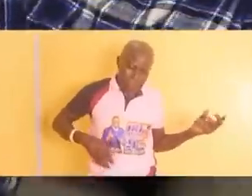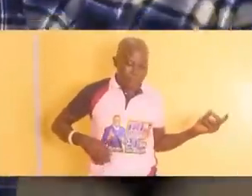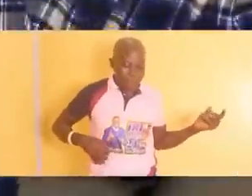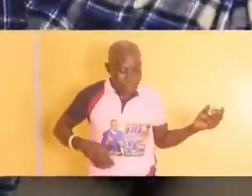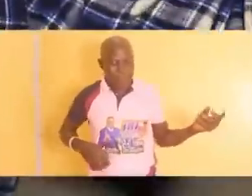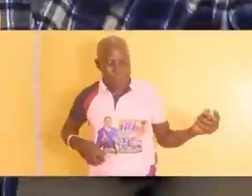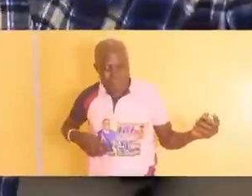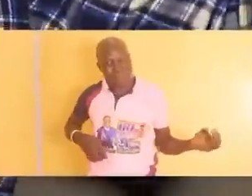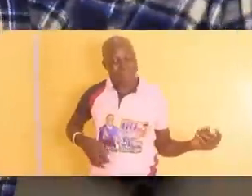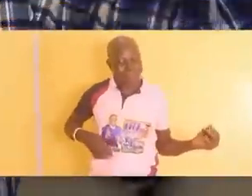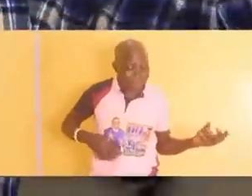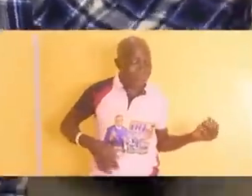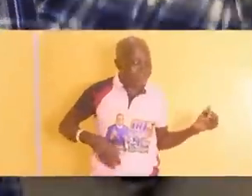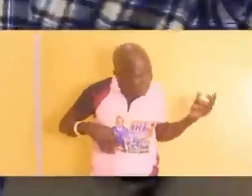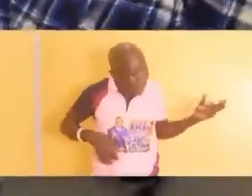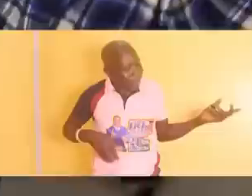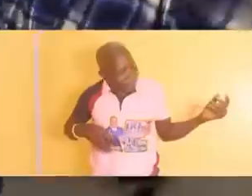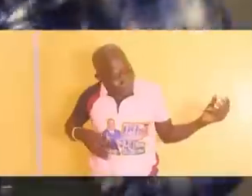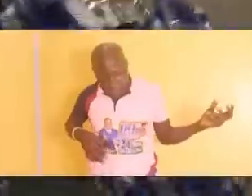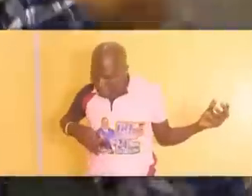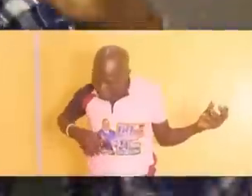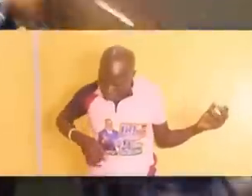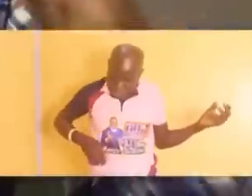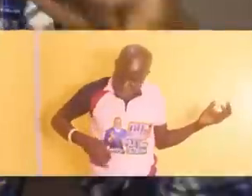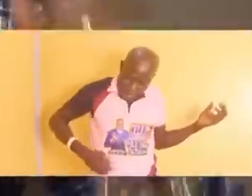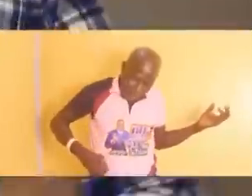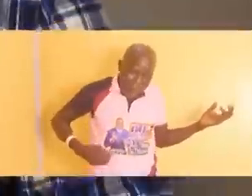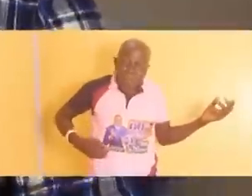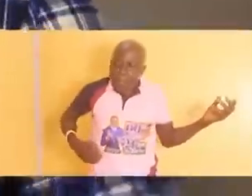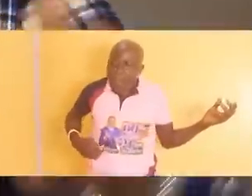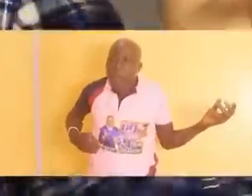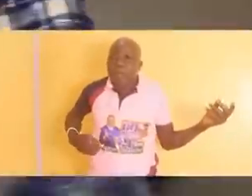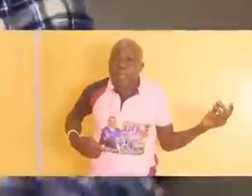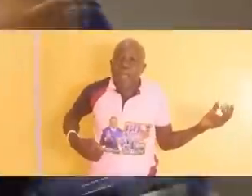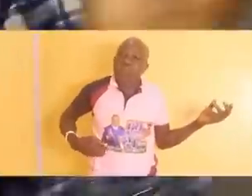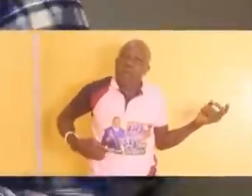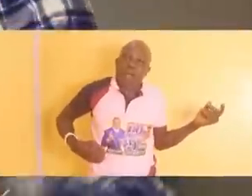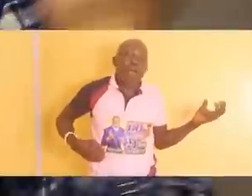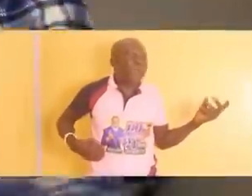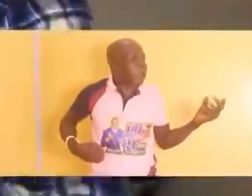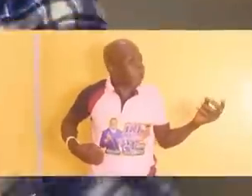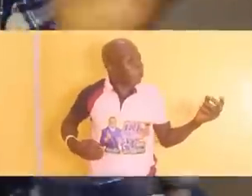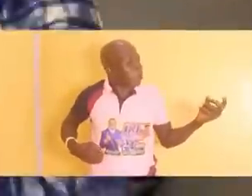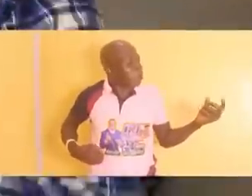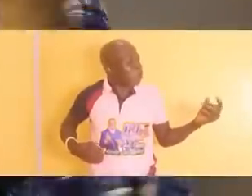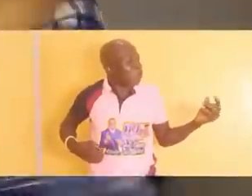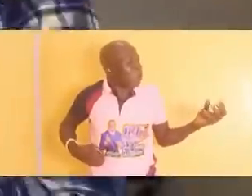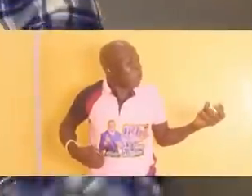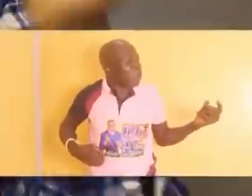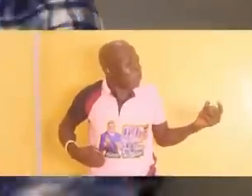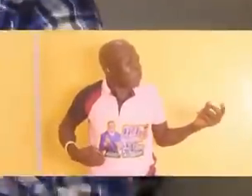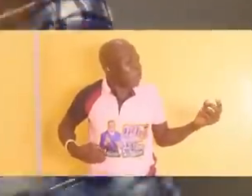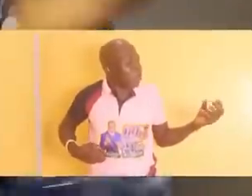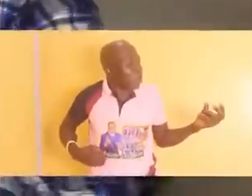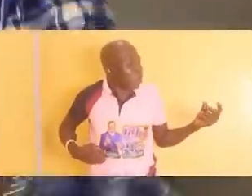da ja ta ko ni se oba wa oba oba wa